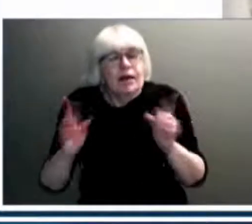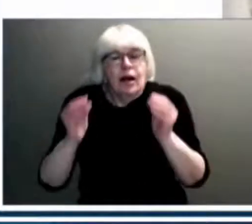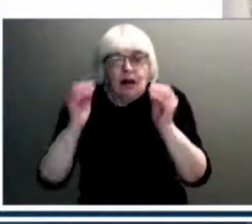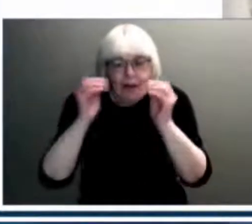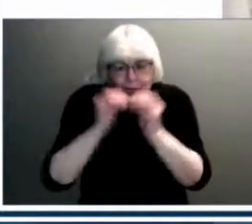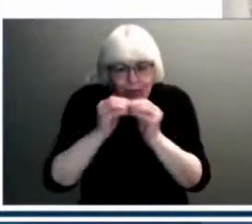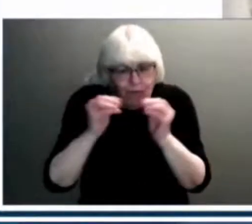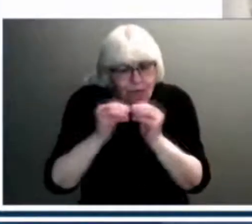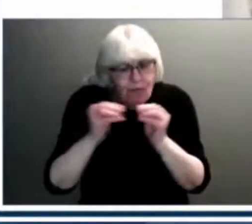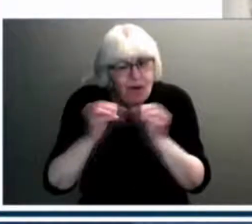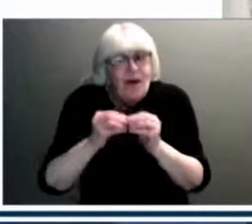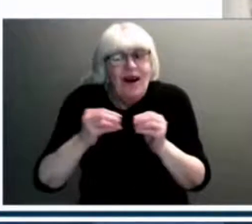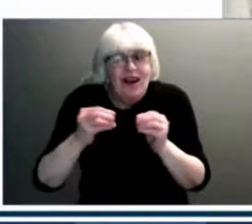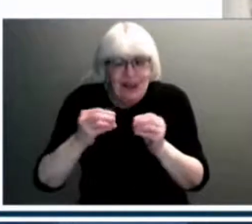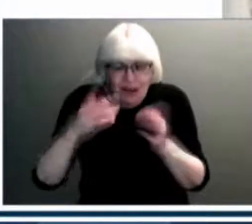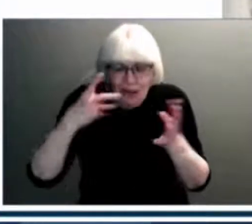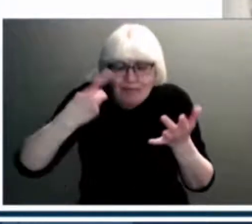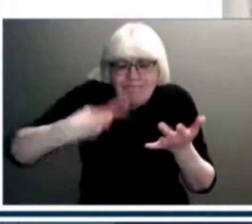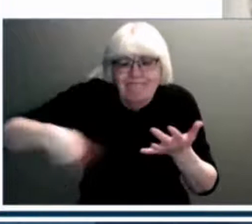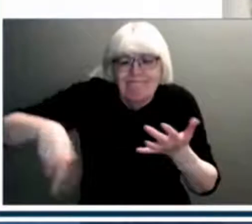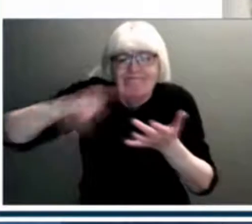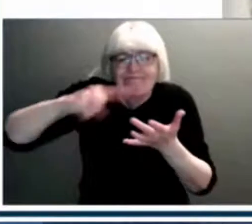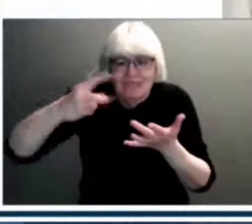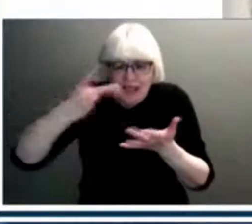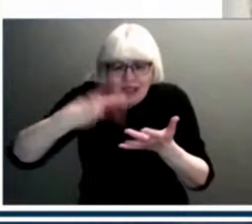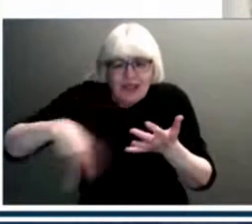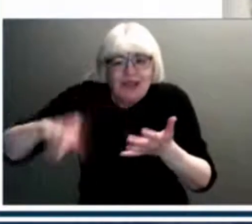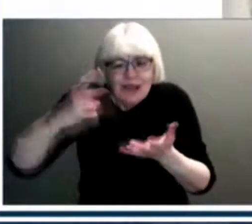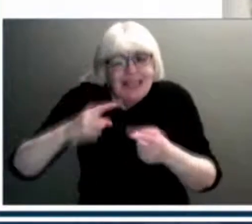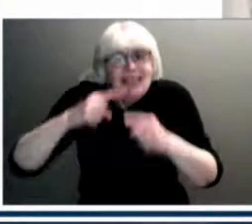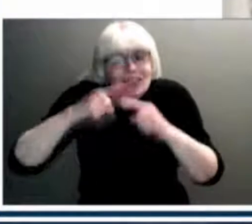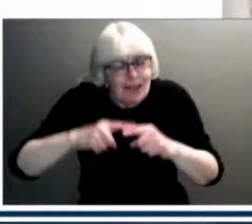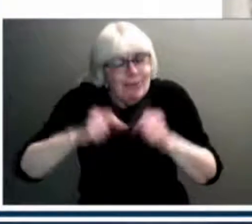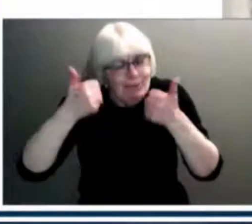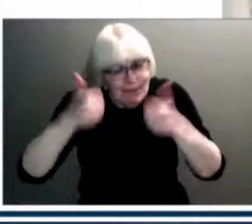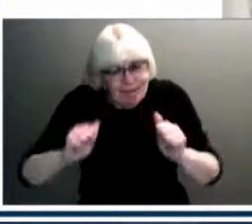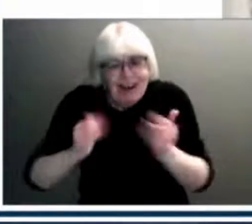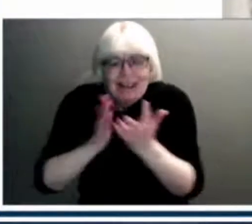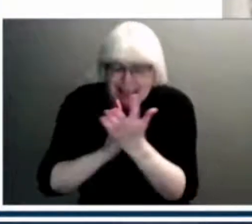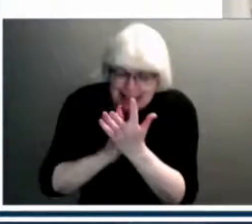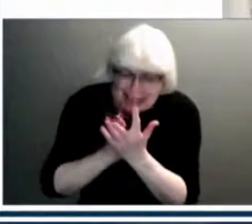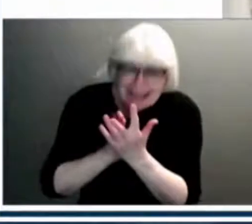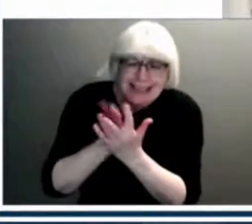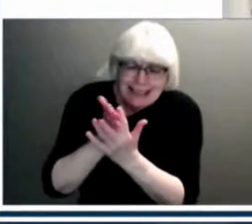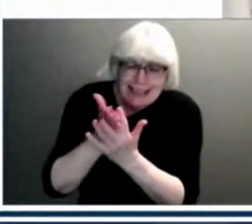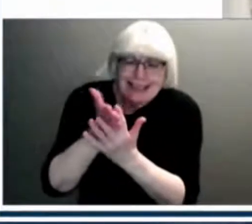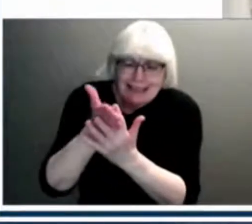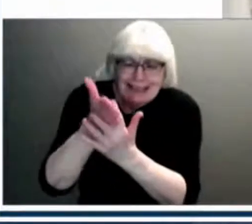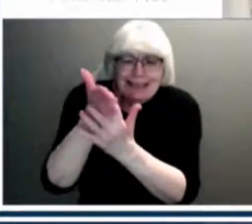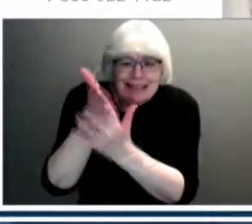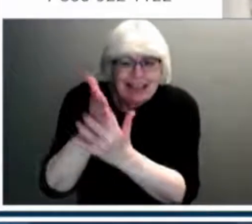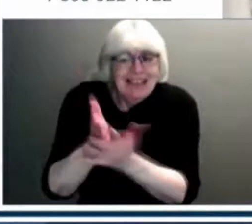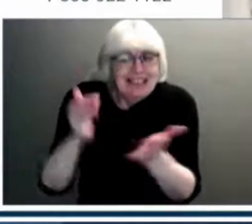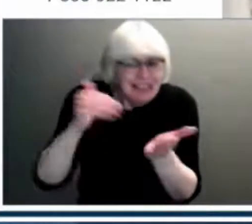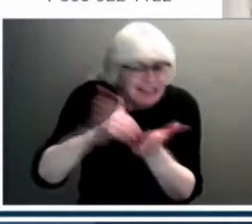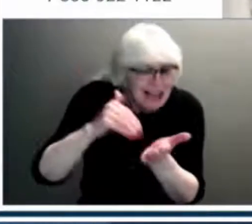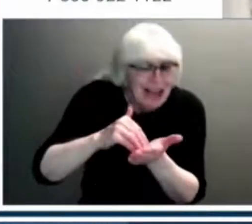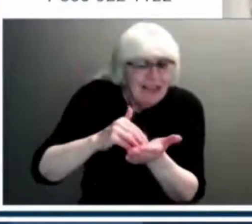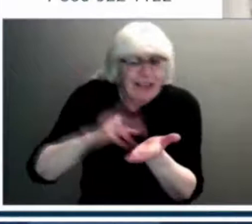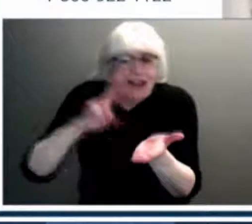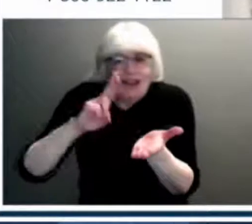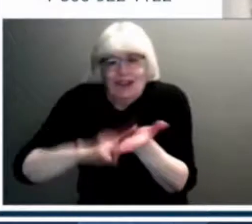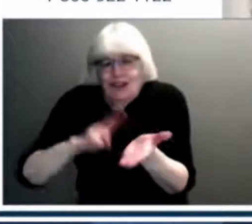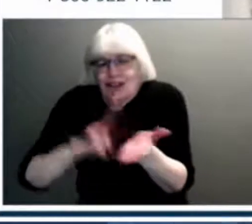are working through this. Our healthcare workers and healthcare professionals on the front lines continue to step up